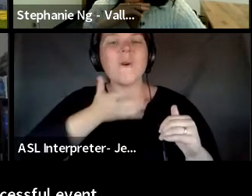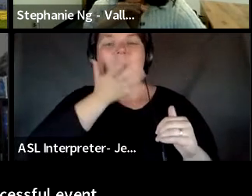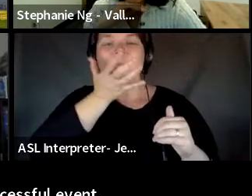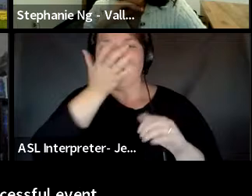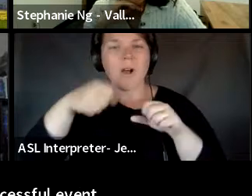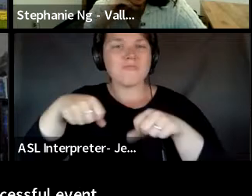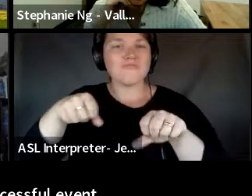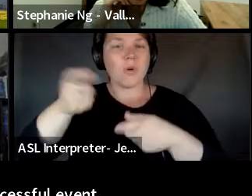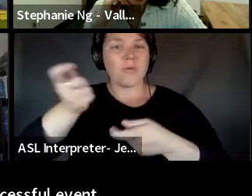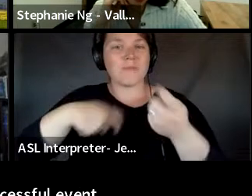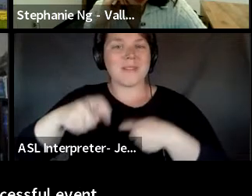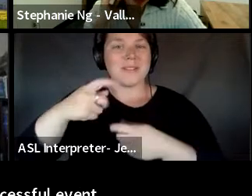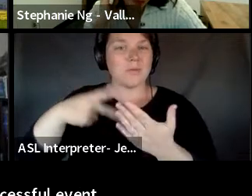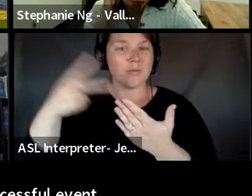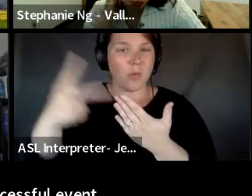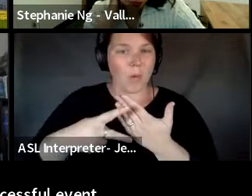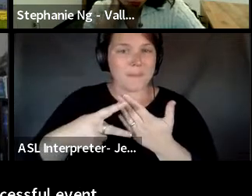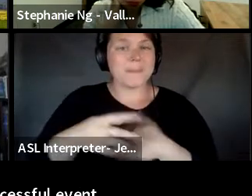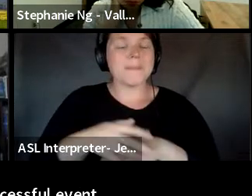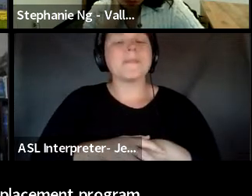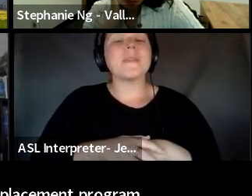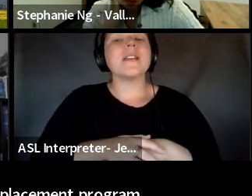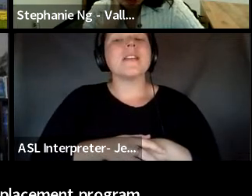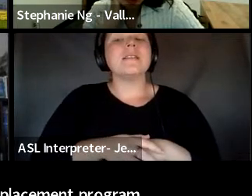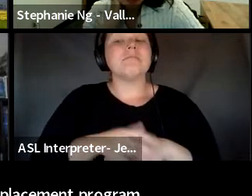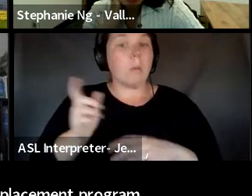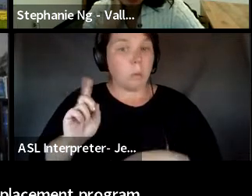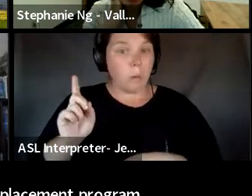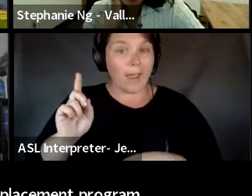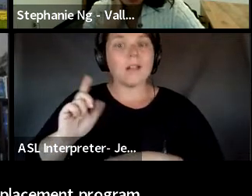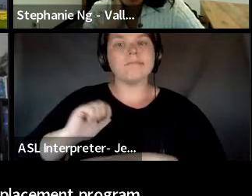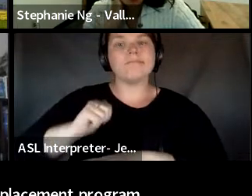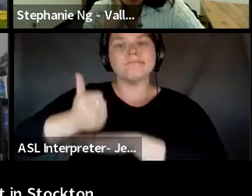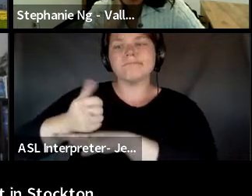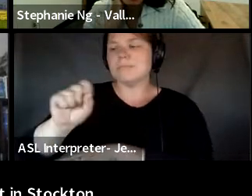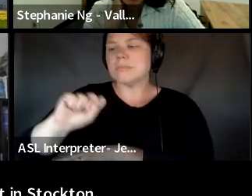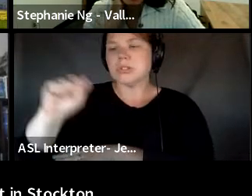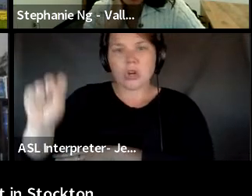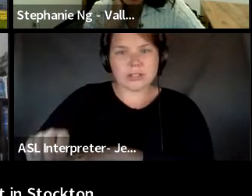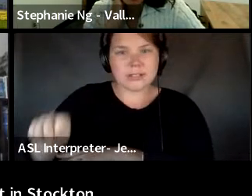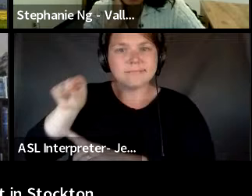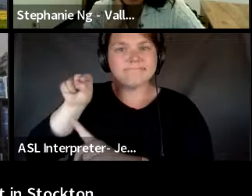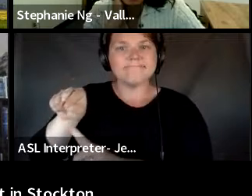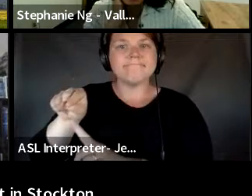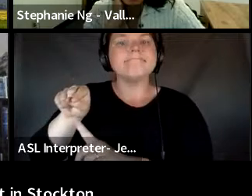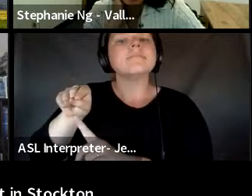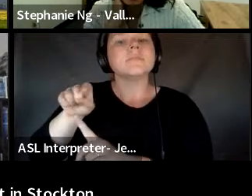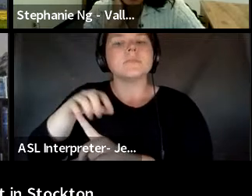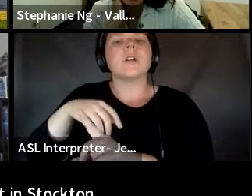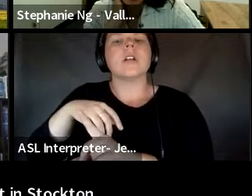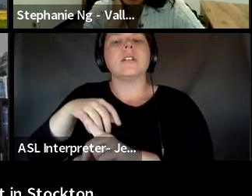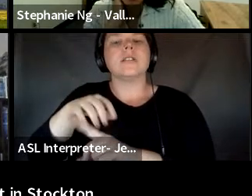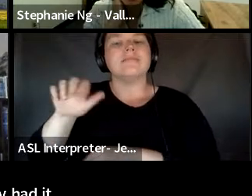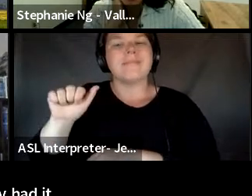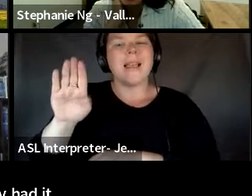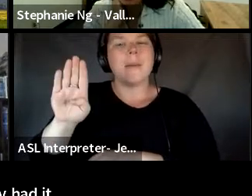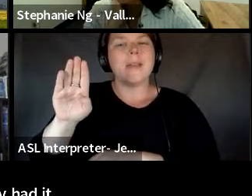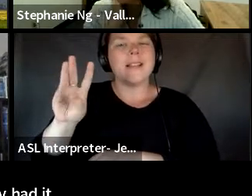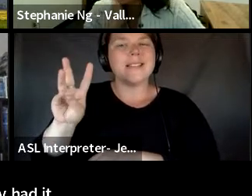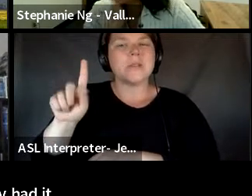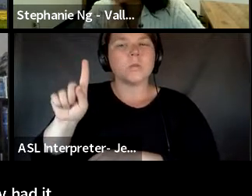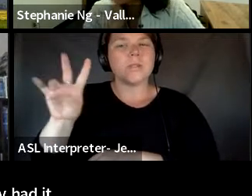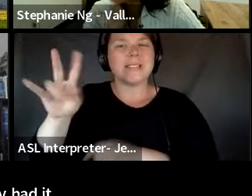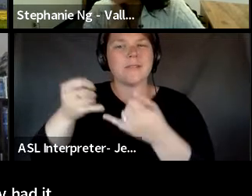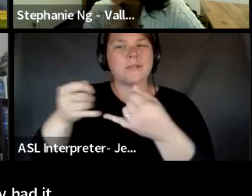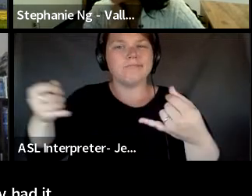replacement program. They had it in Stockton. They had it in our AB617 area.